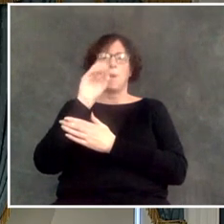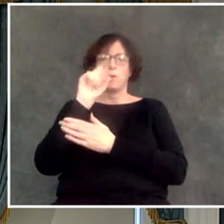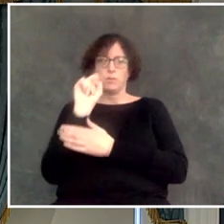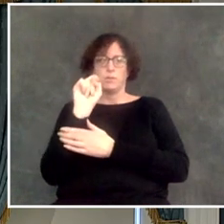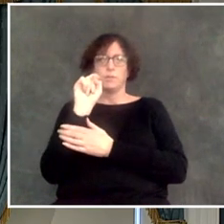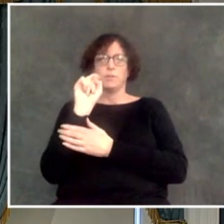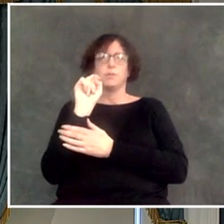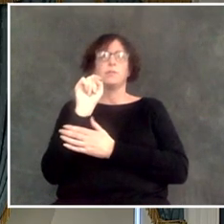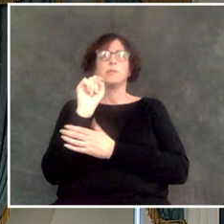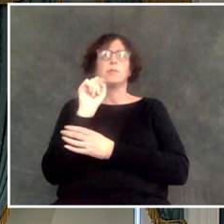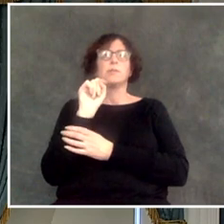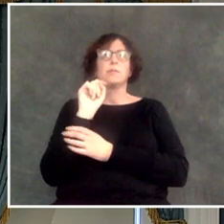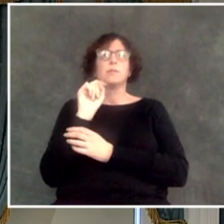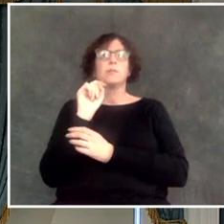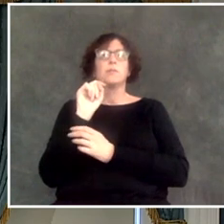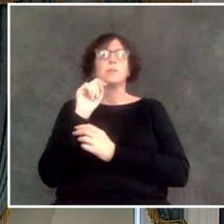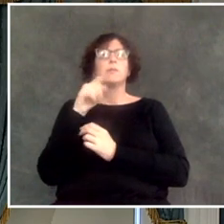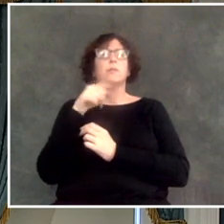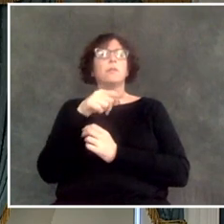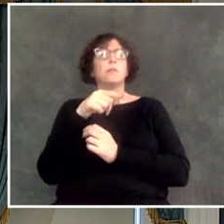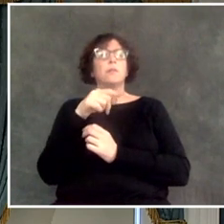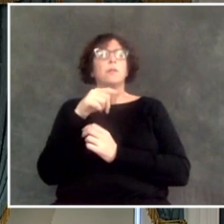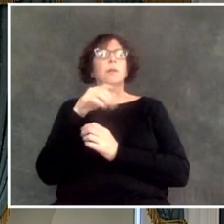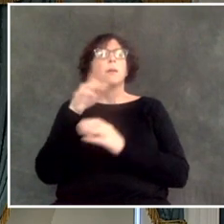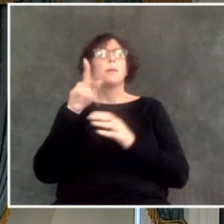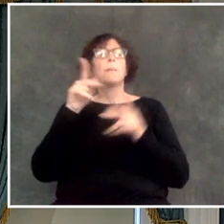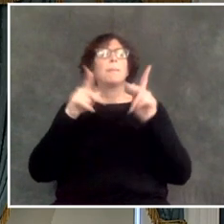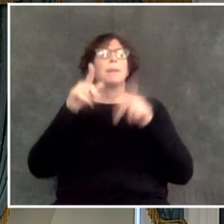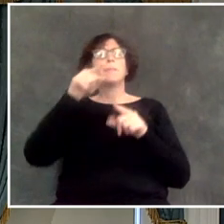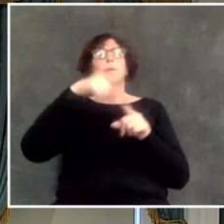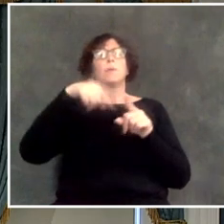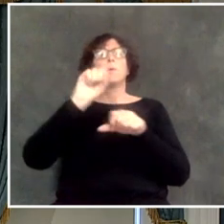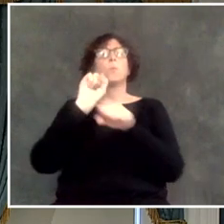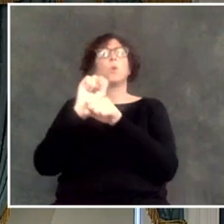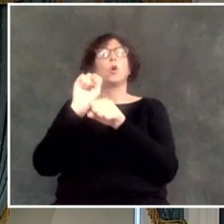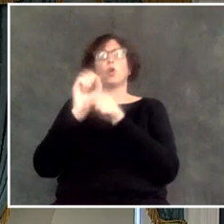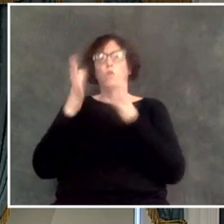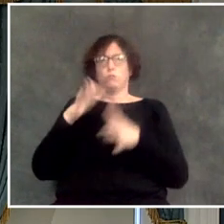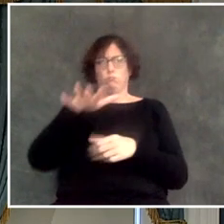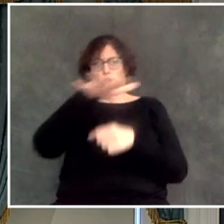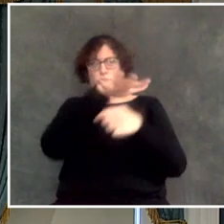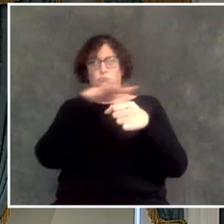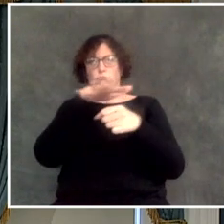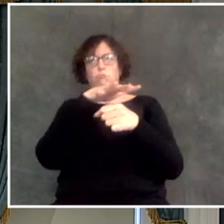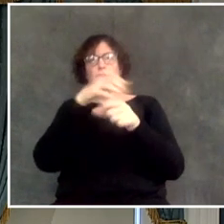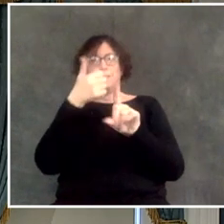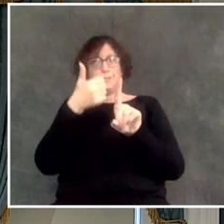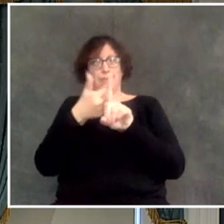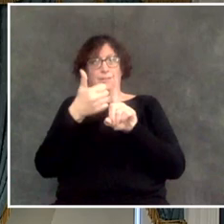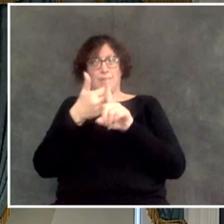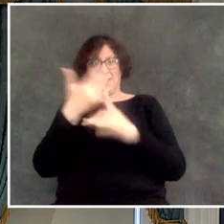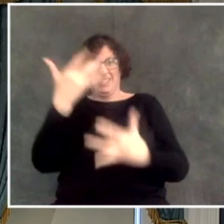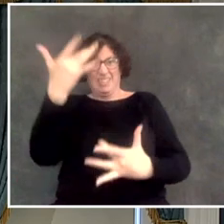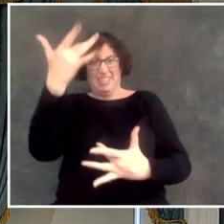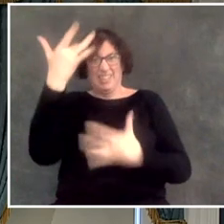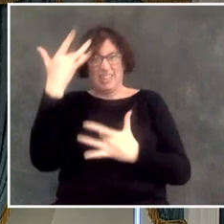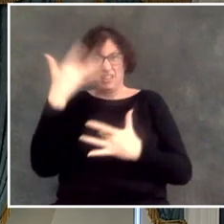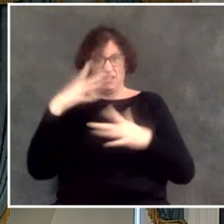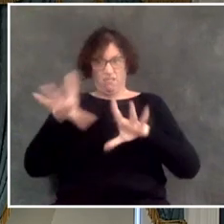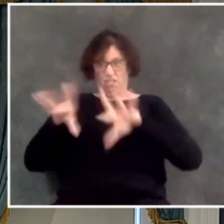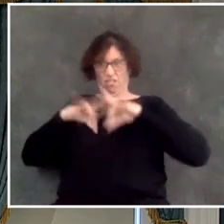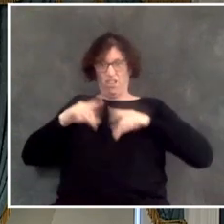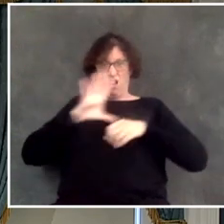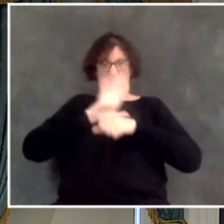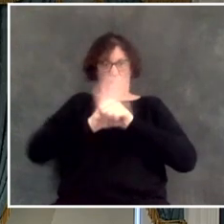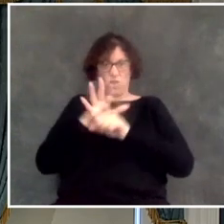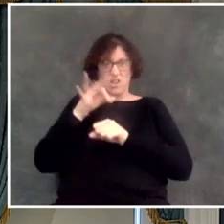they feel like after they're sent home, they're not really given any guidance on what to do next. No calls from the health department checking in on them, not a